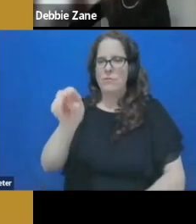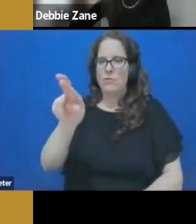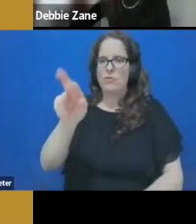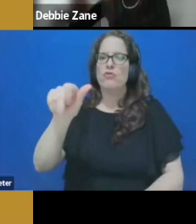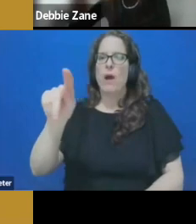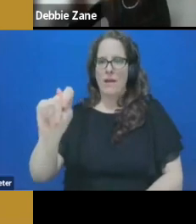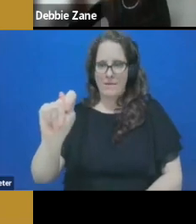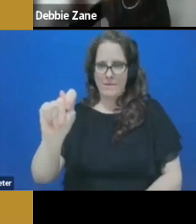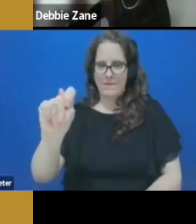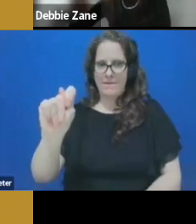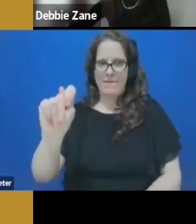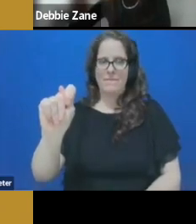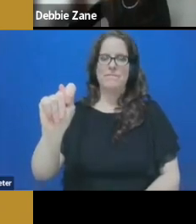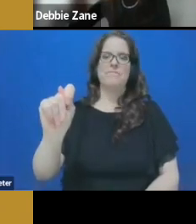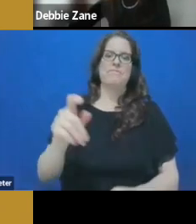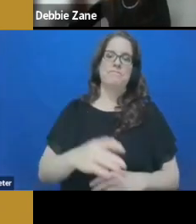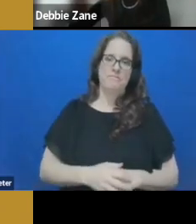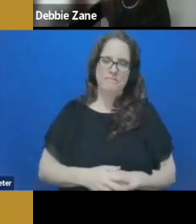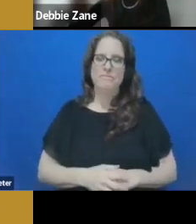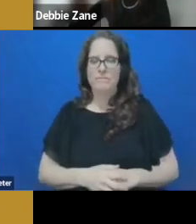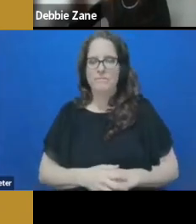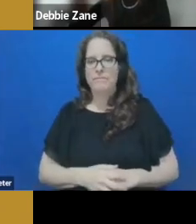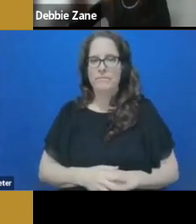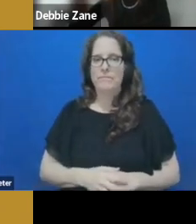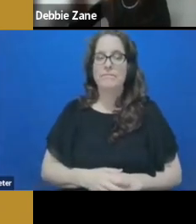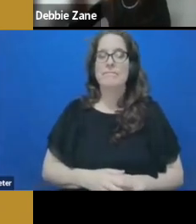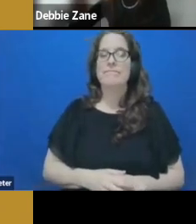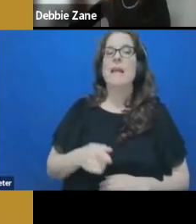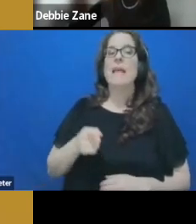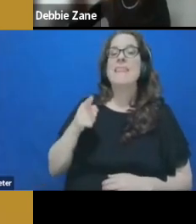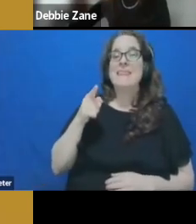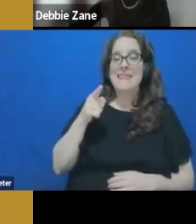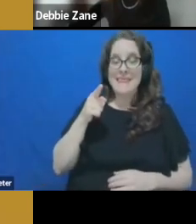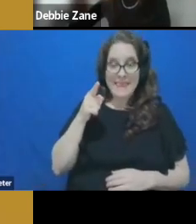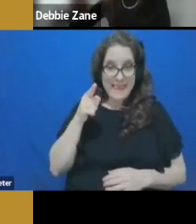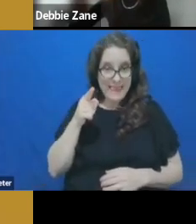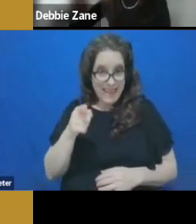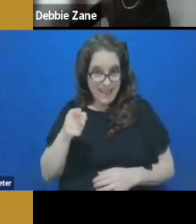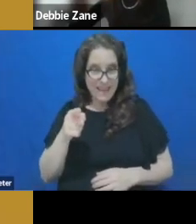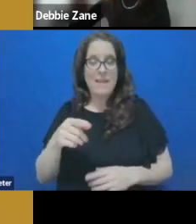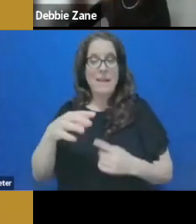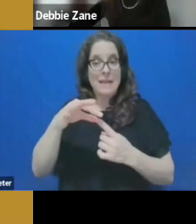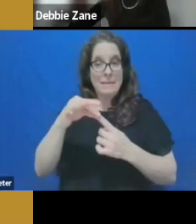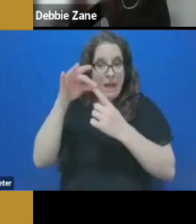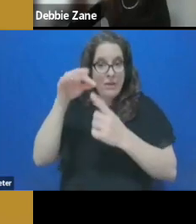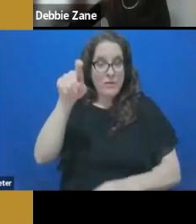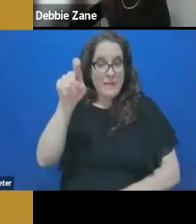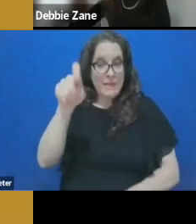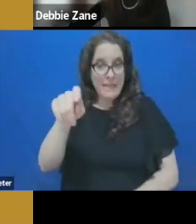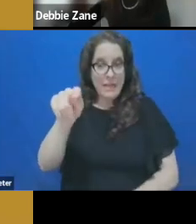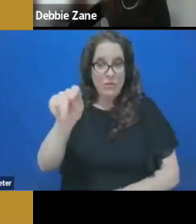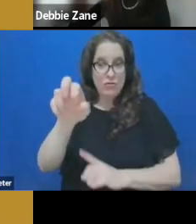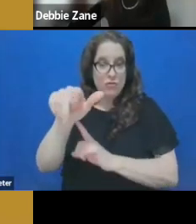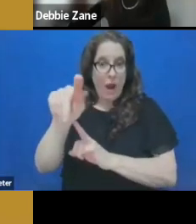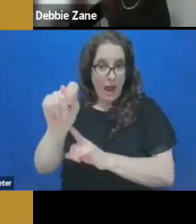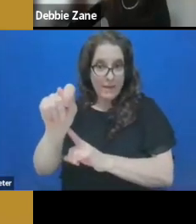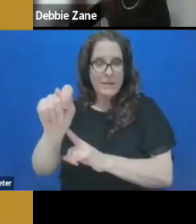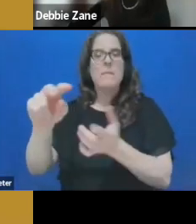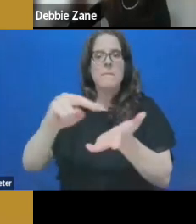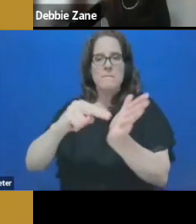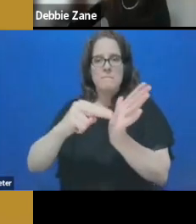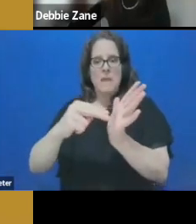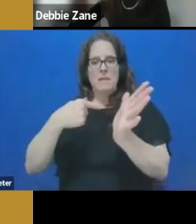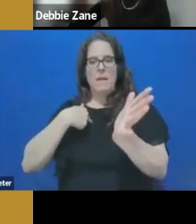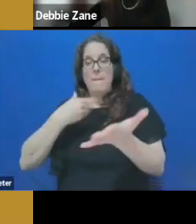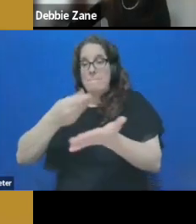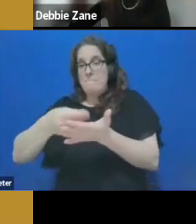Special needs trusts. A special needs trust is a type of trust that will preserve the beneficiary's eligibility for